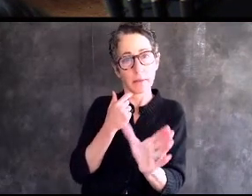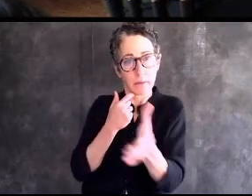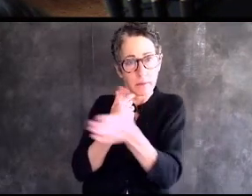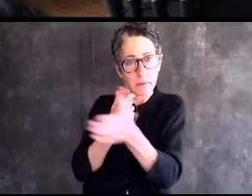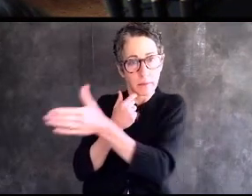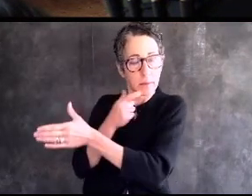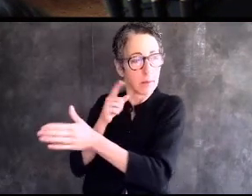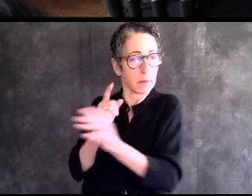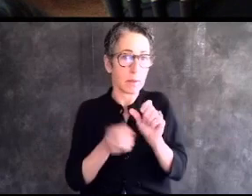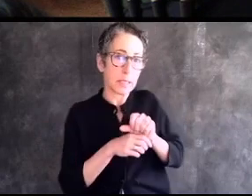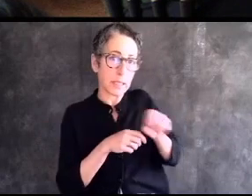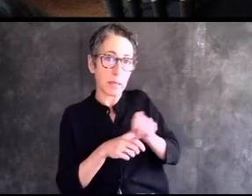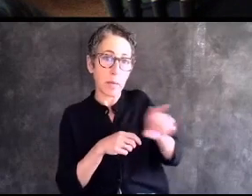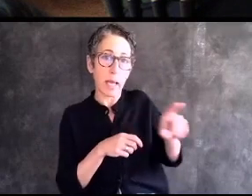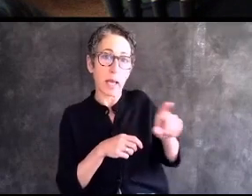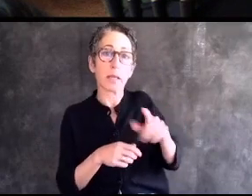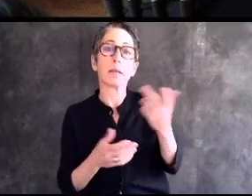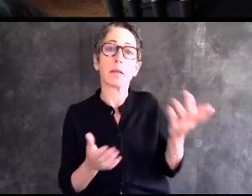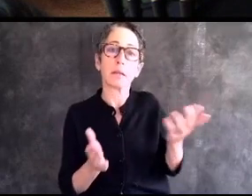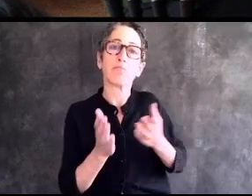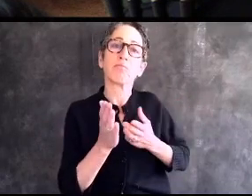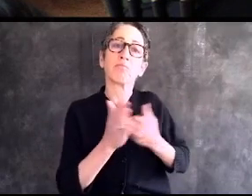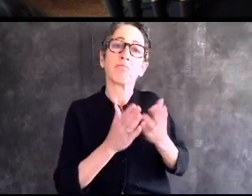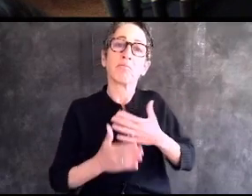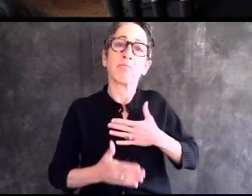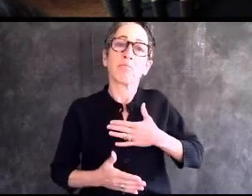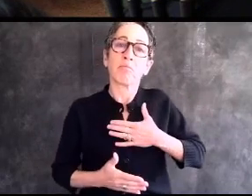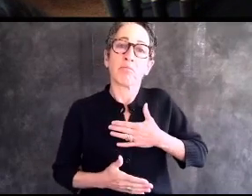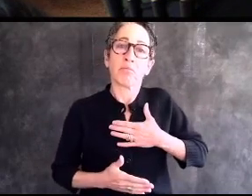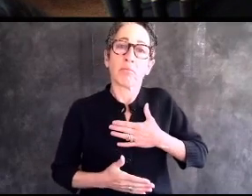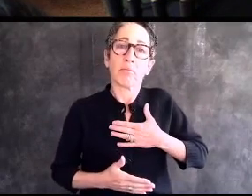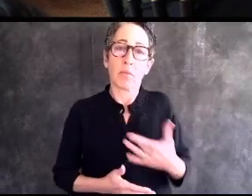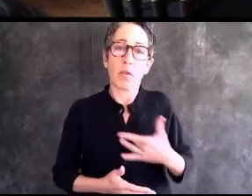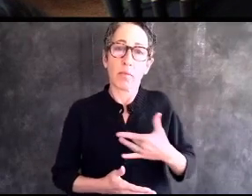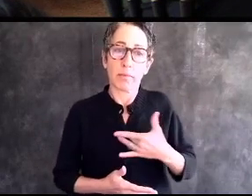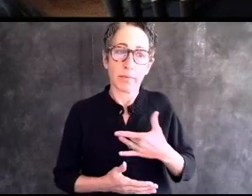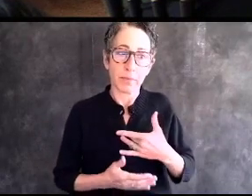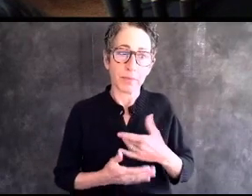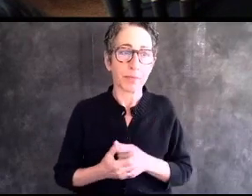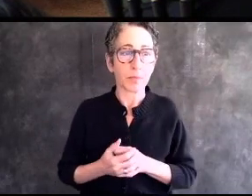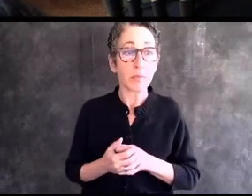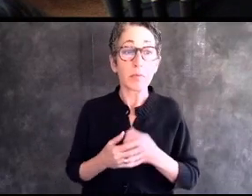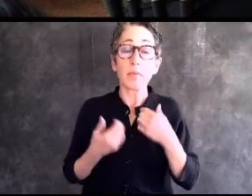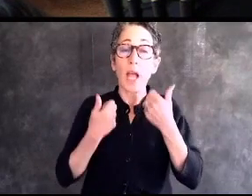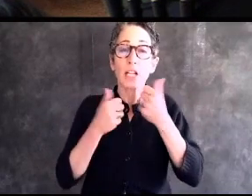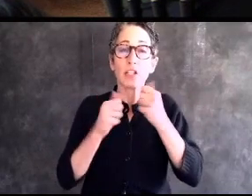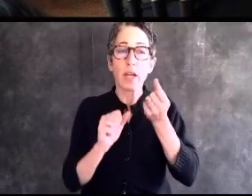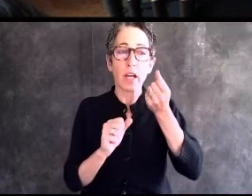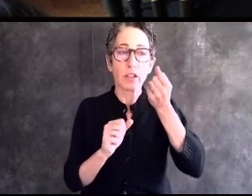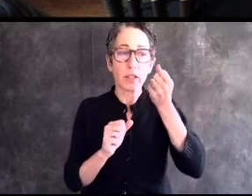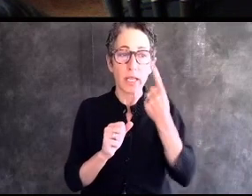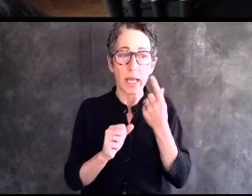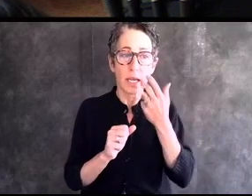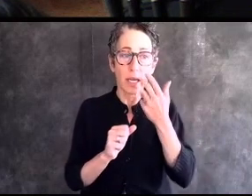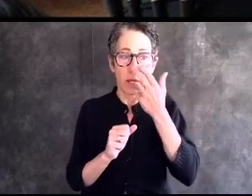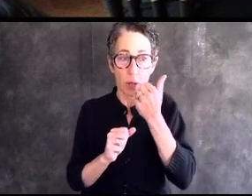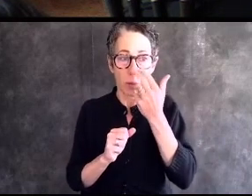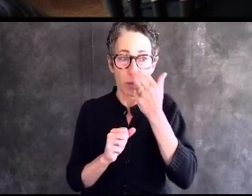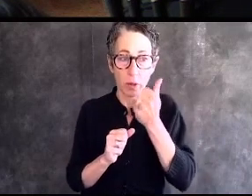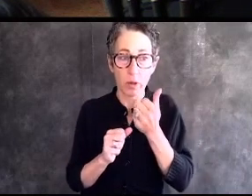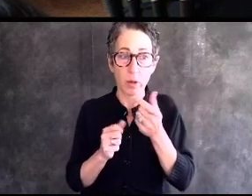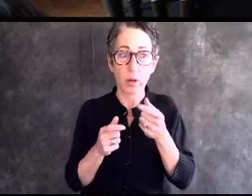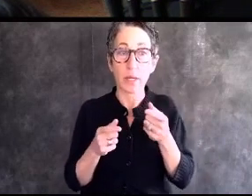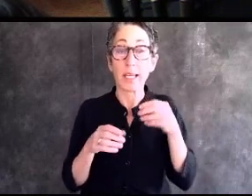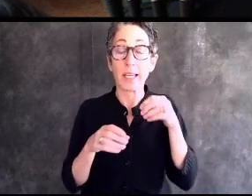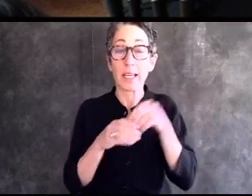called humor over rumor, is to understand that humor in these contexts travel faster than